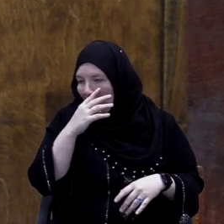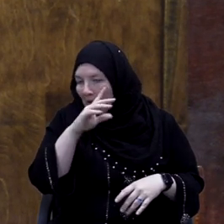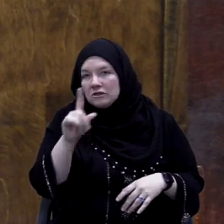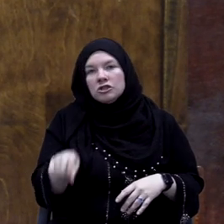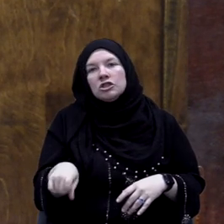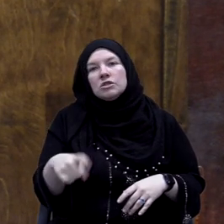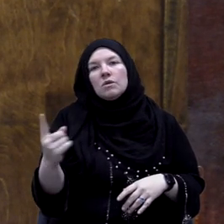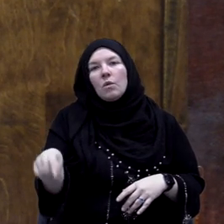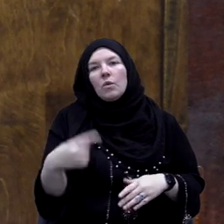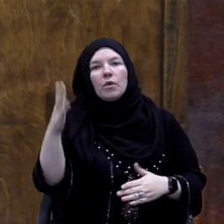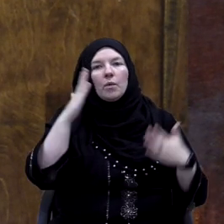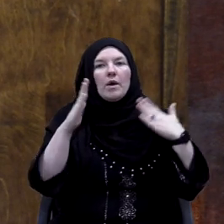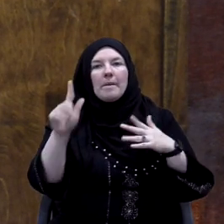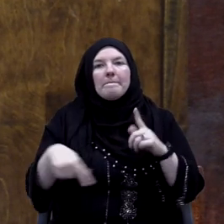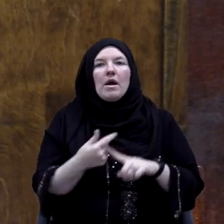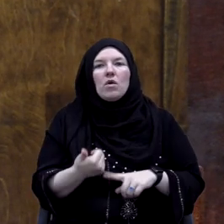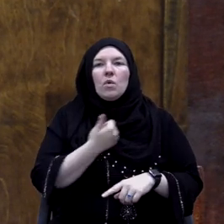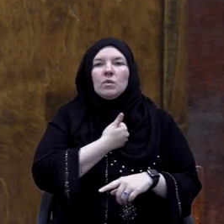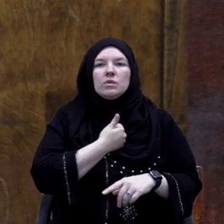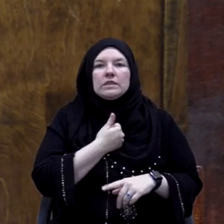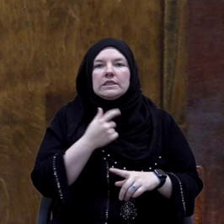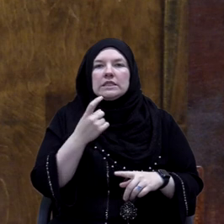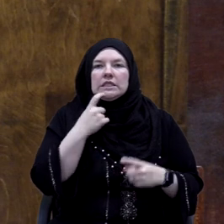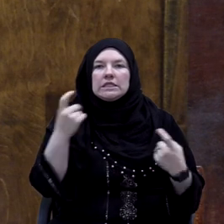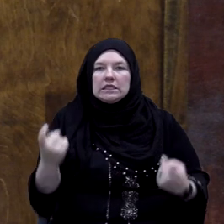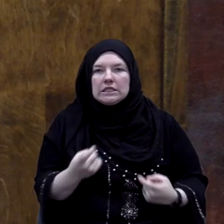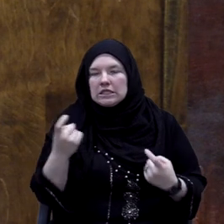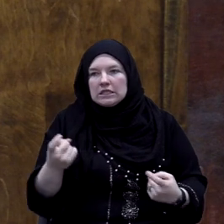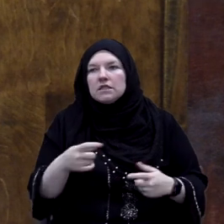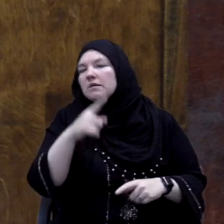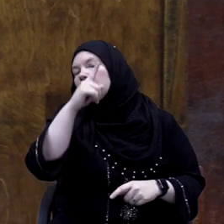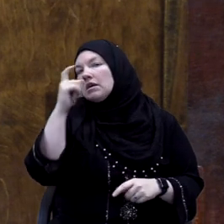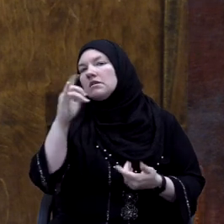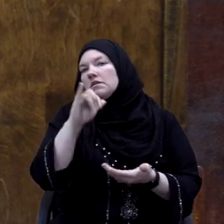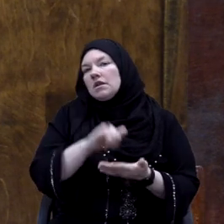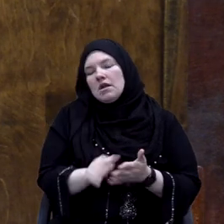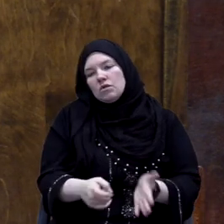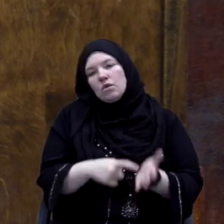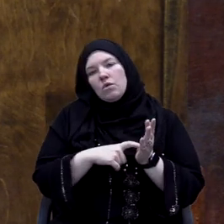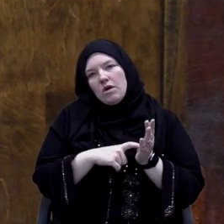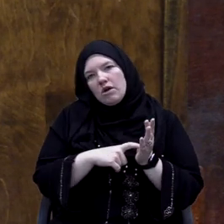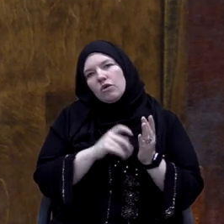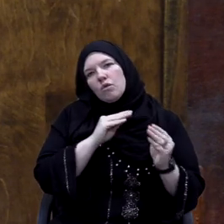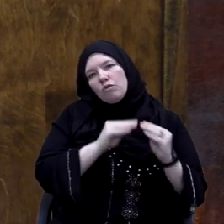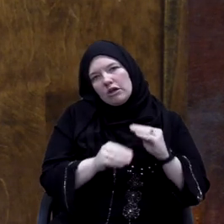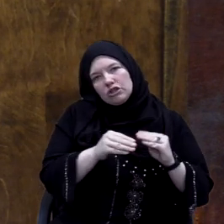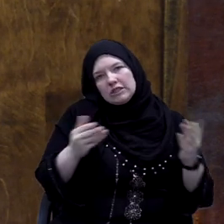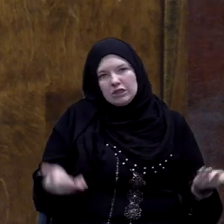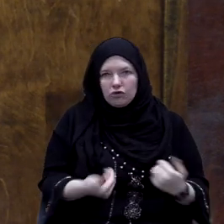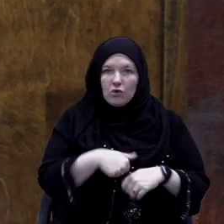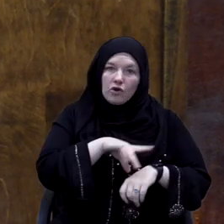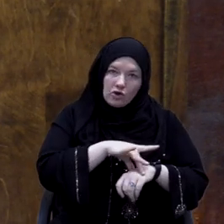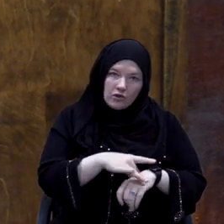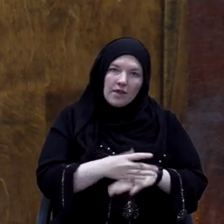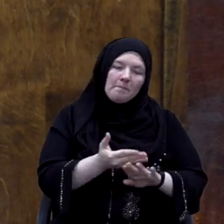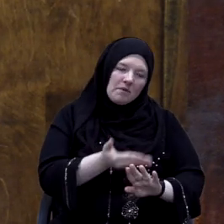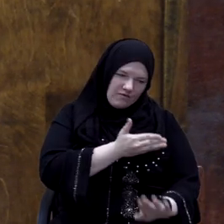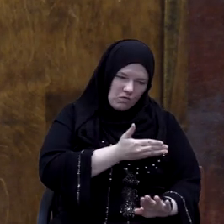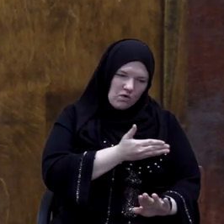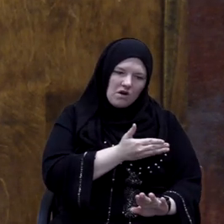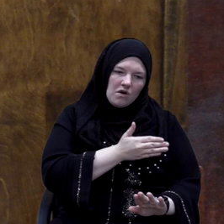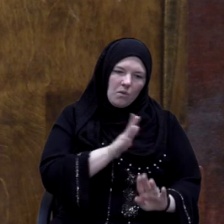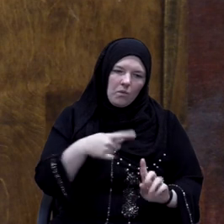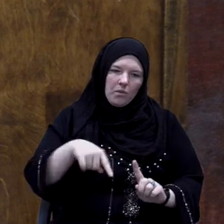only worry about our sins, because those require corrections in this life before we